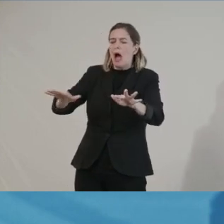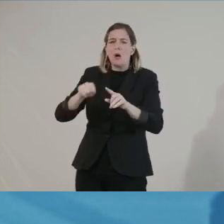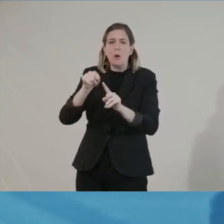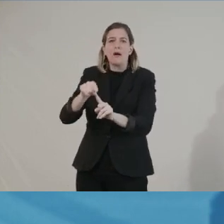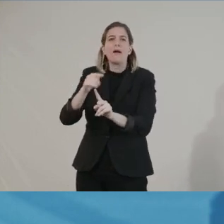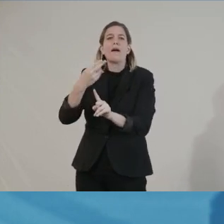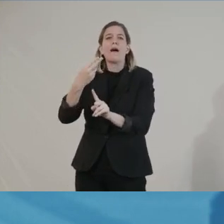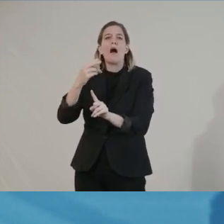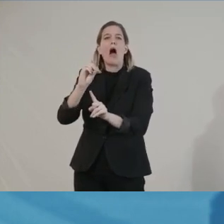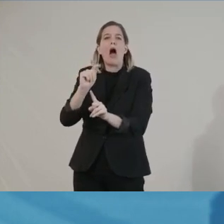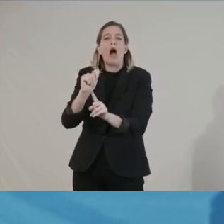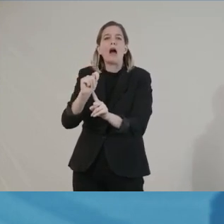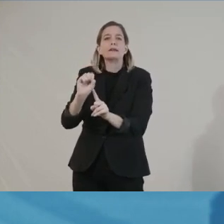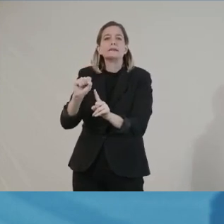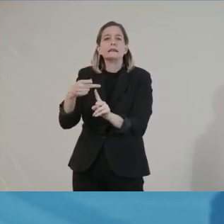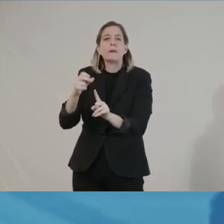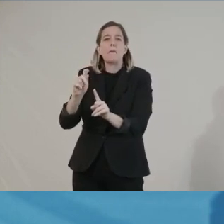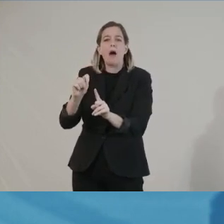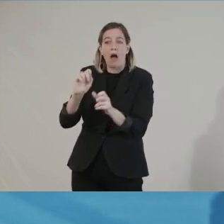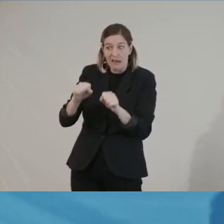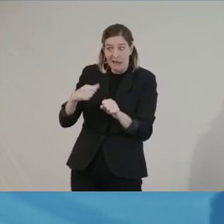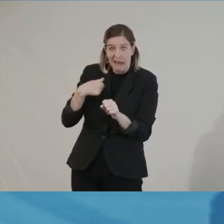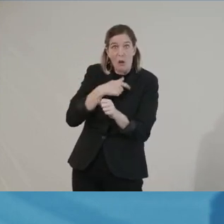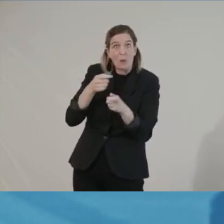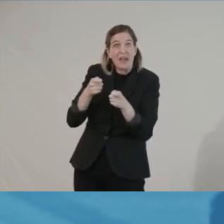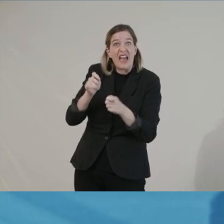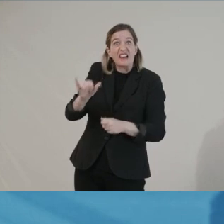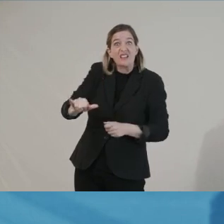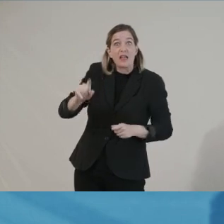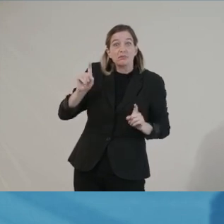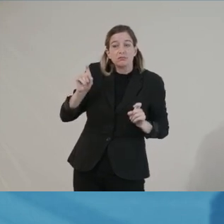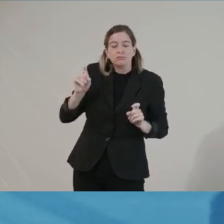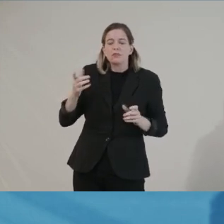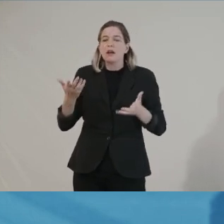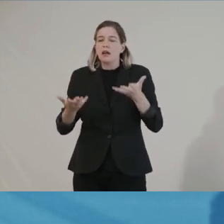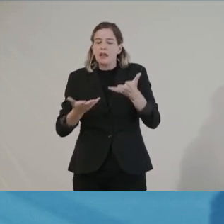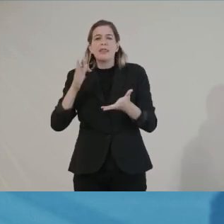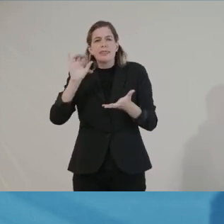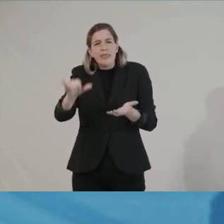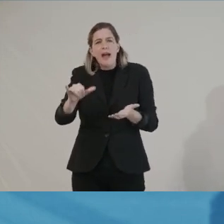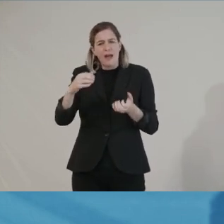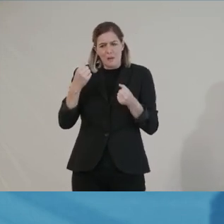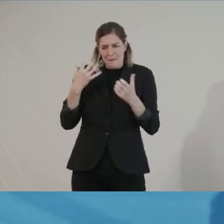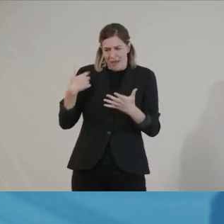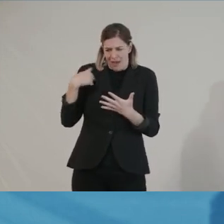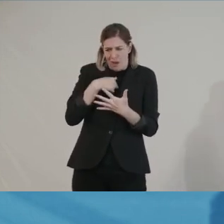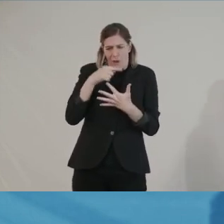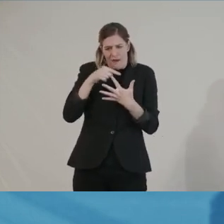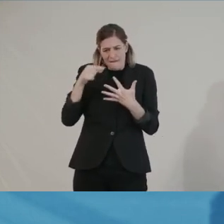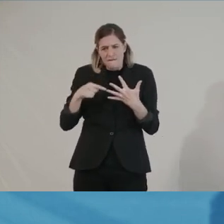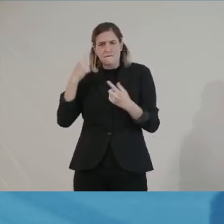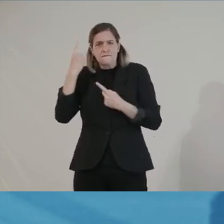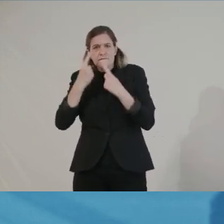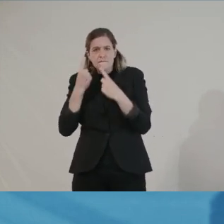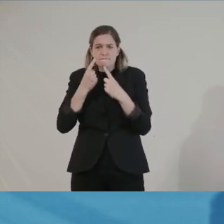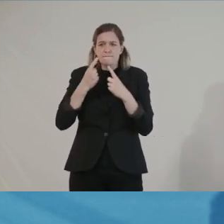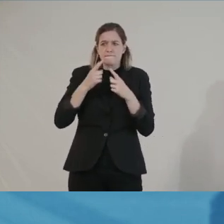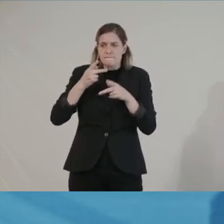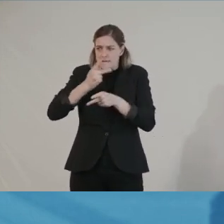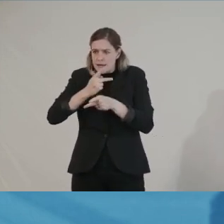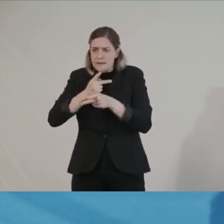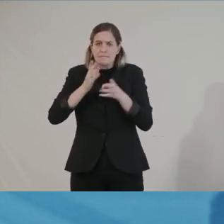in a much better decision today. Of course, there's a lot that we don't know going into the future, but in terms of the decisions that